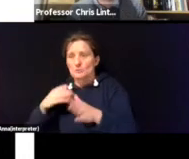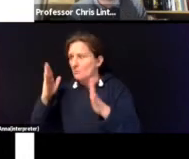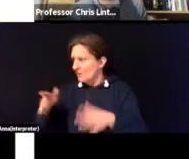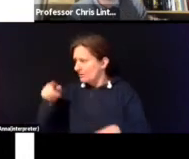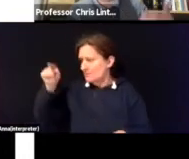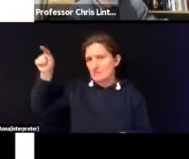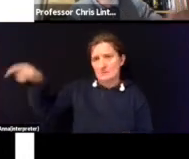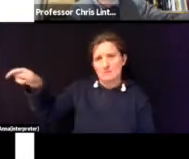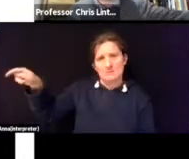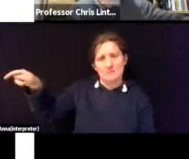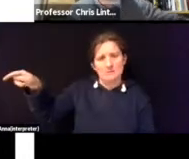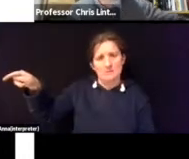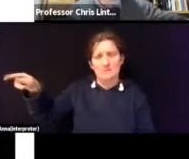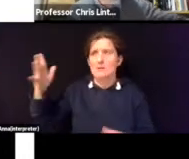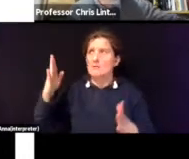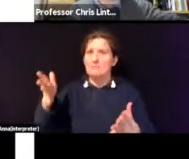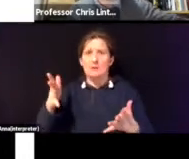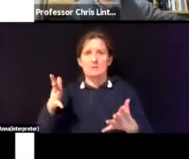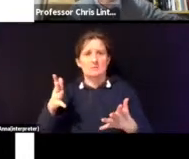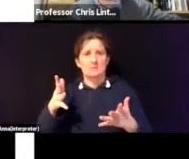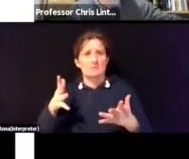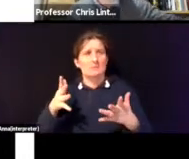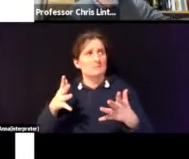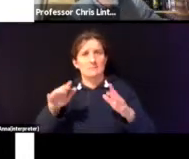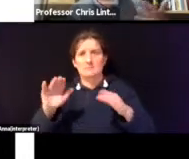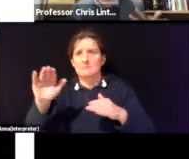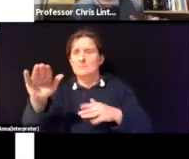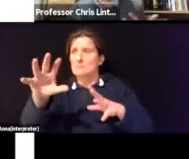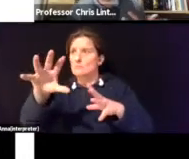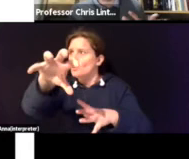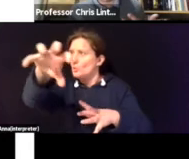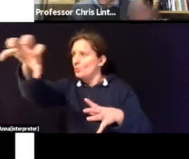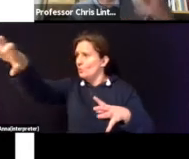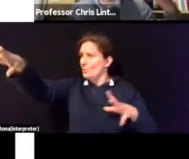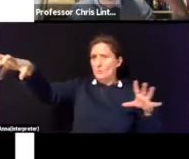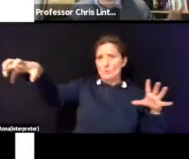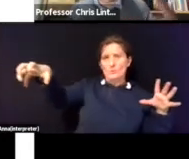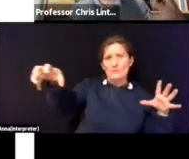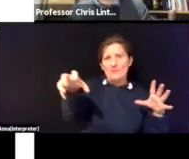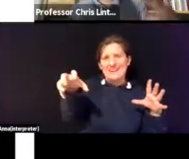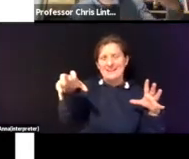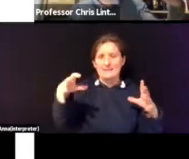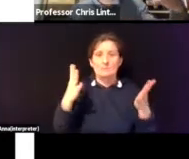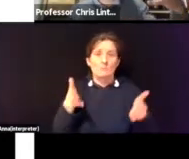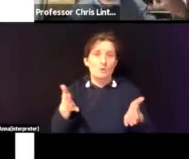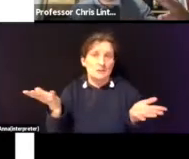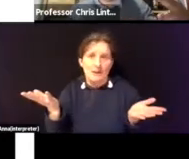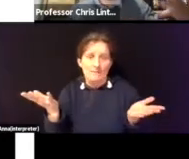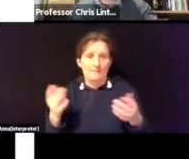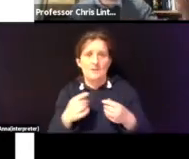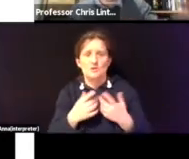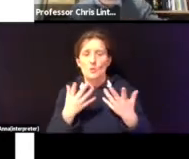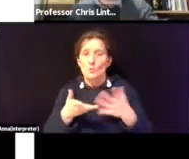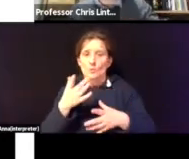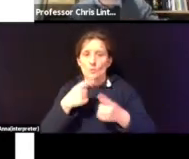have formed out in the outer solar system and migrated inwards. And one of the great lessons that we've